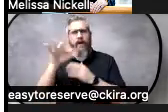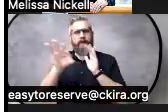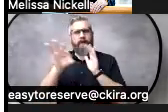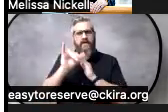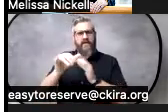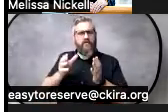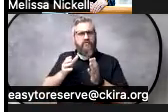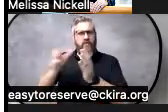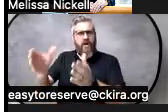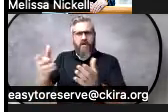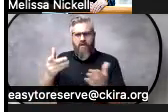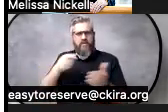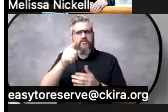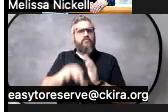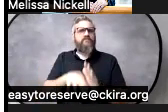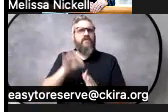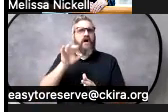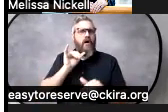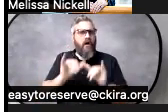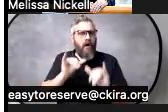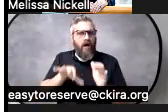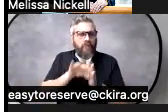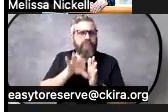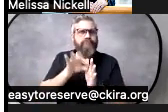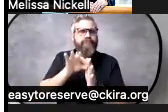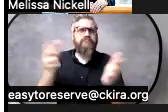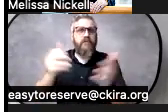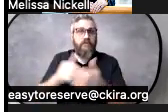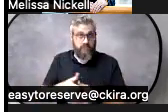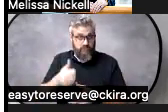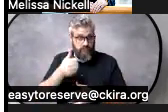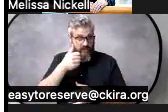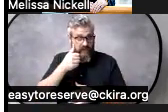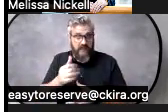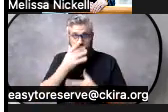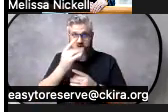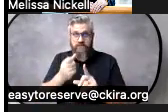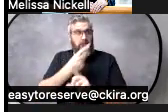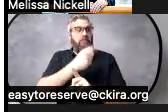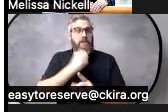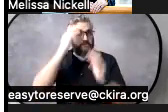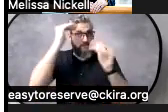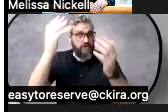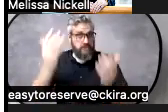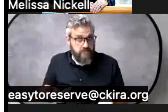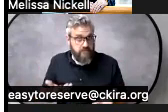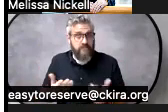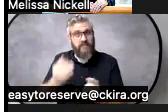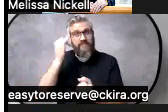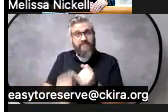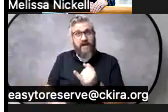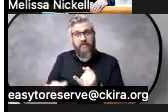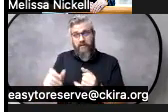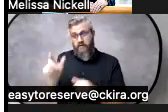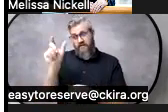route? And what did you find along your way? Were there any interesting twists to your research? Now, the final section,